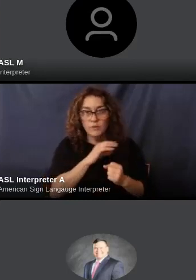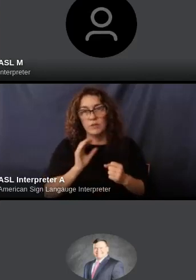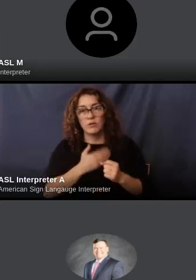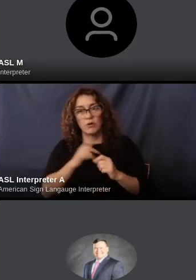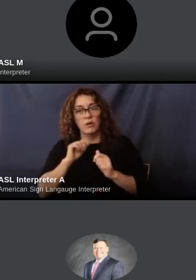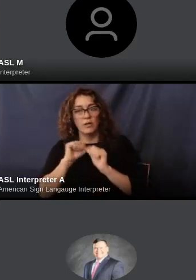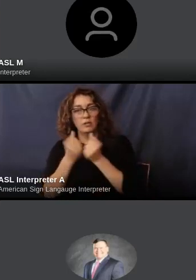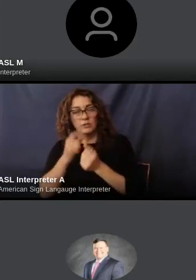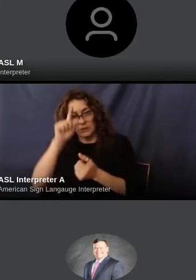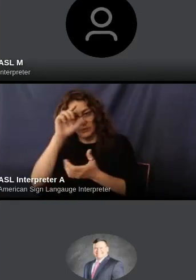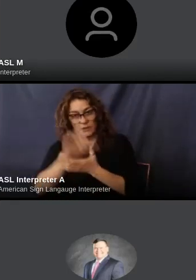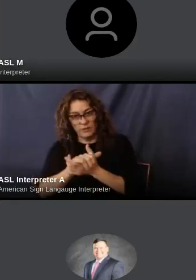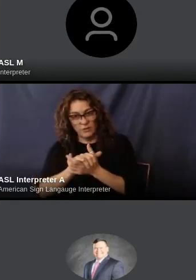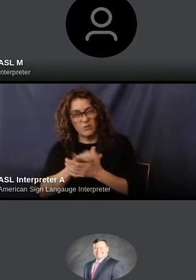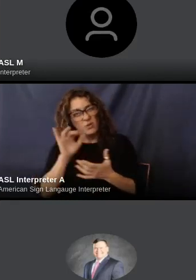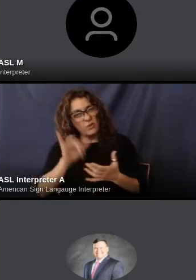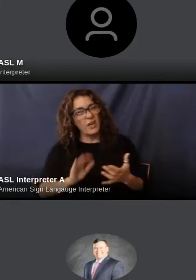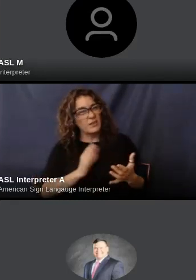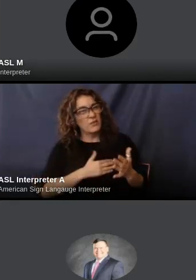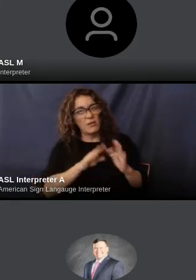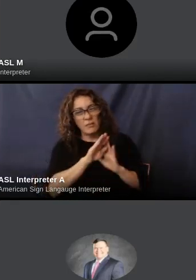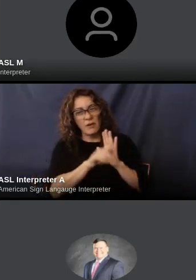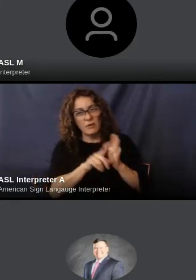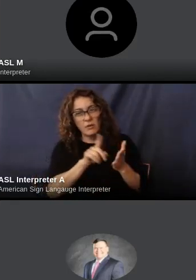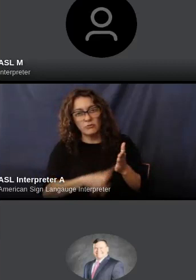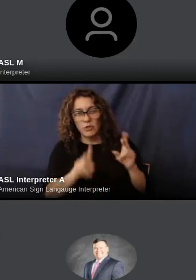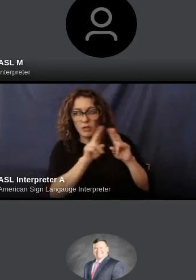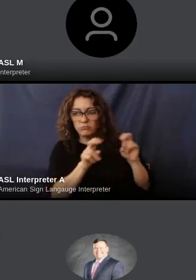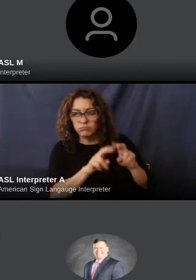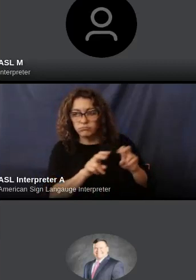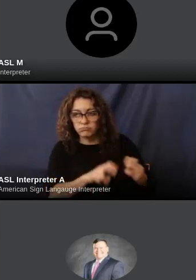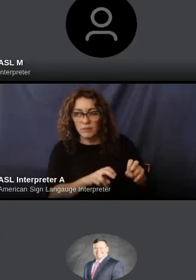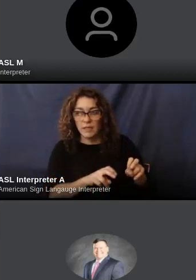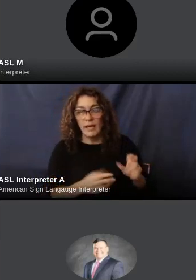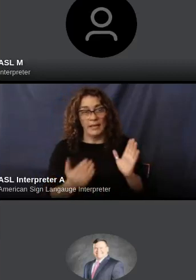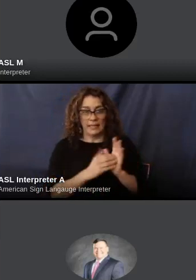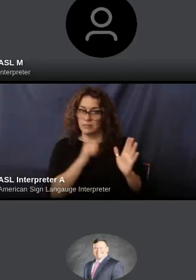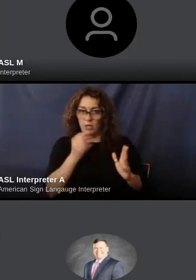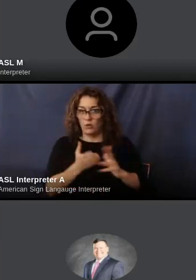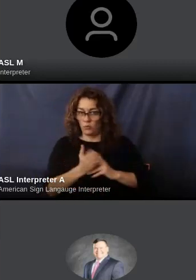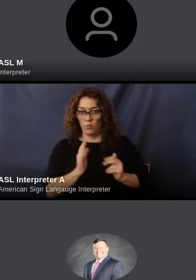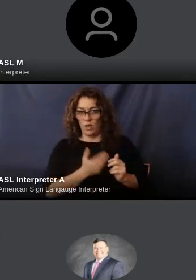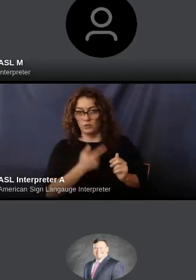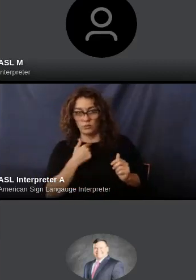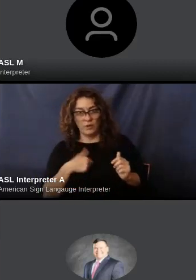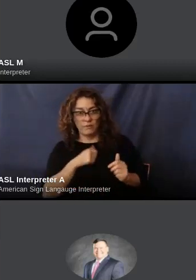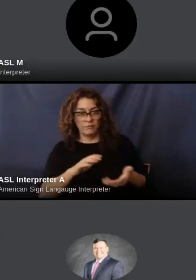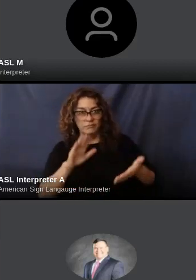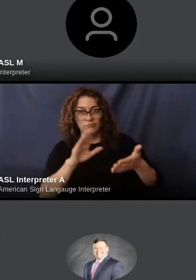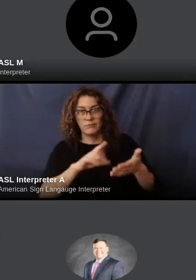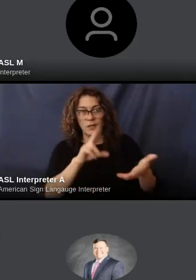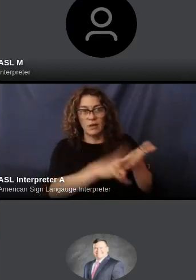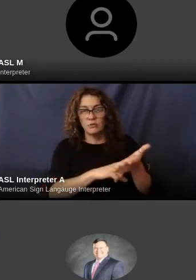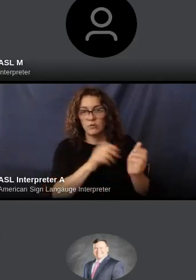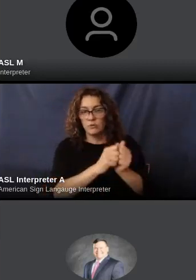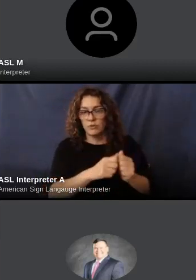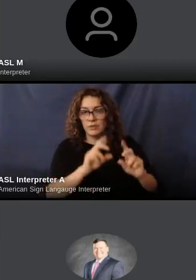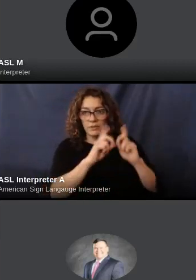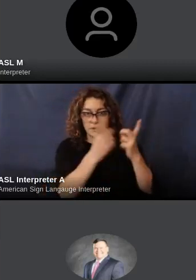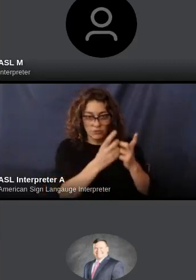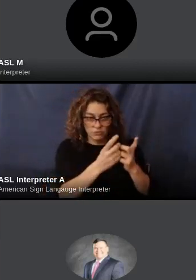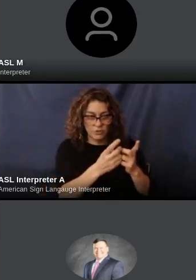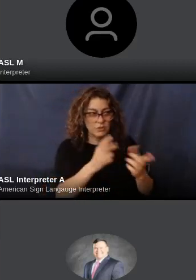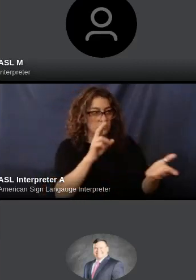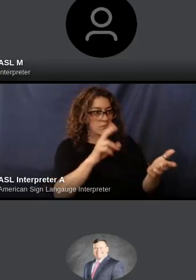of background checks, it is, a third-party contract between the district and the approved provider that the agency